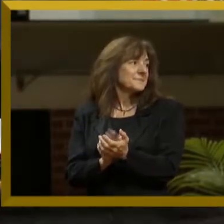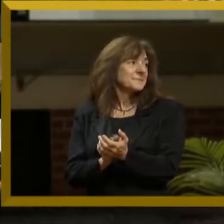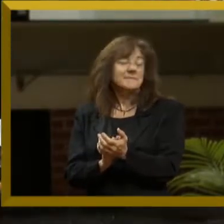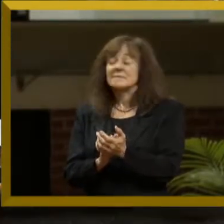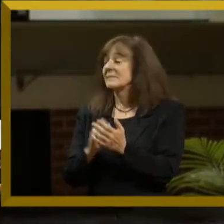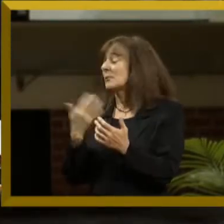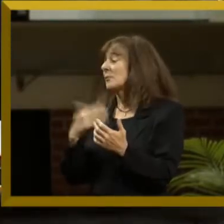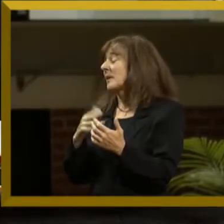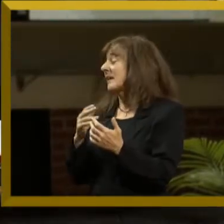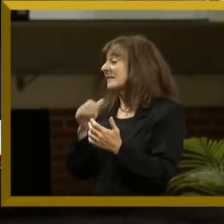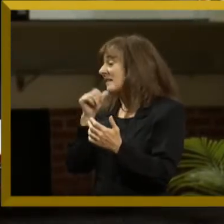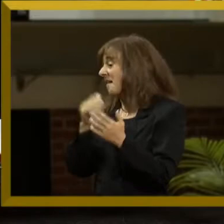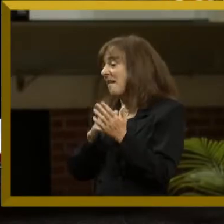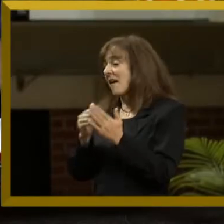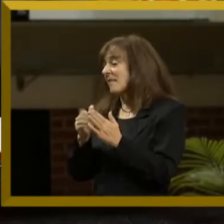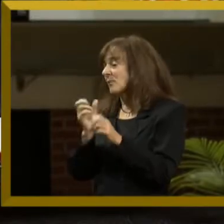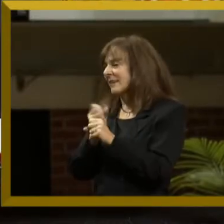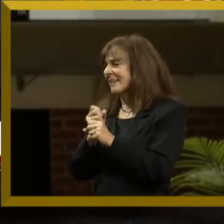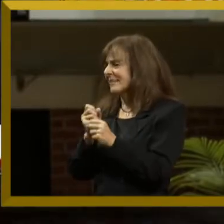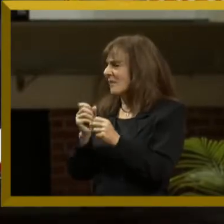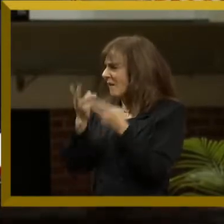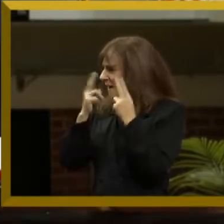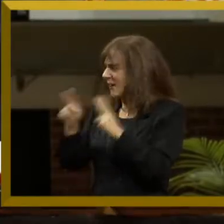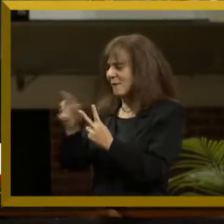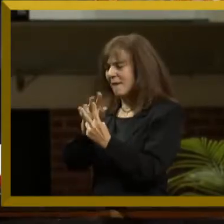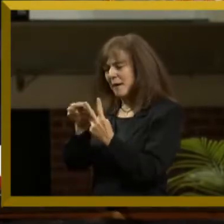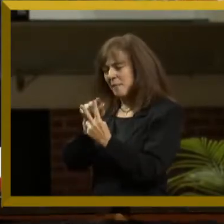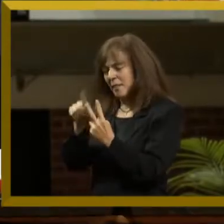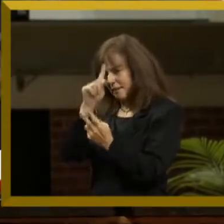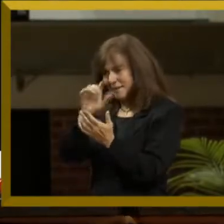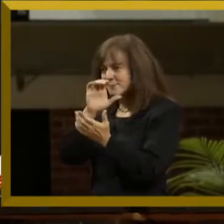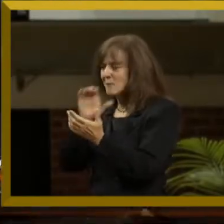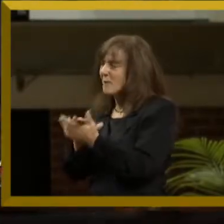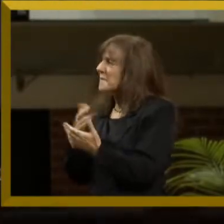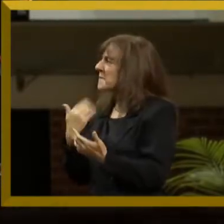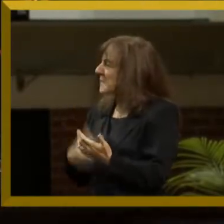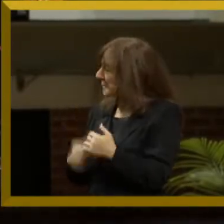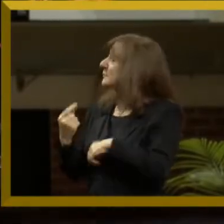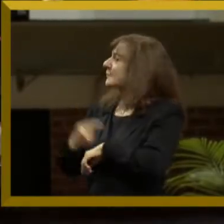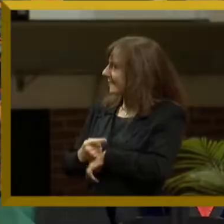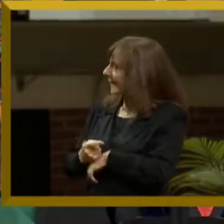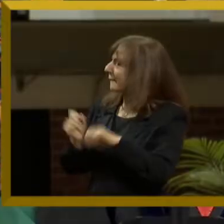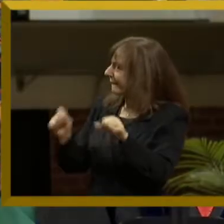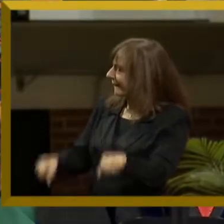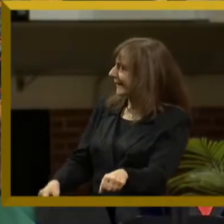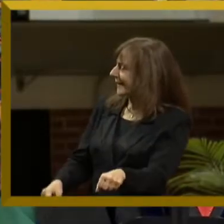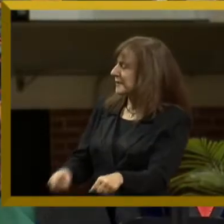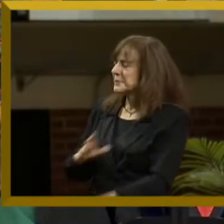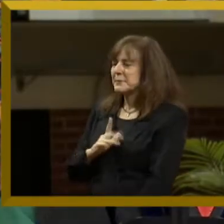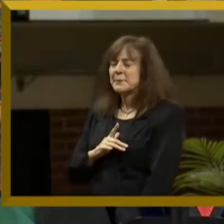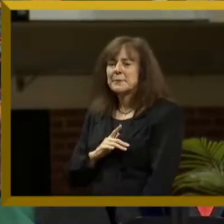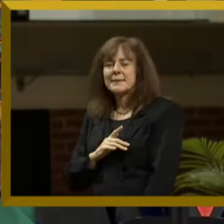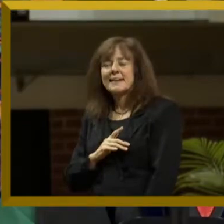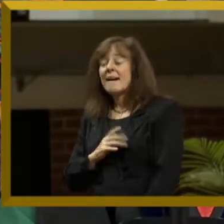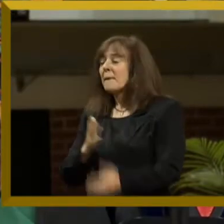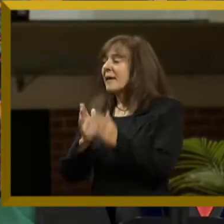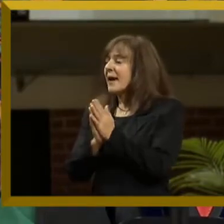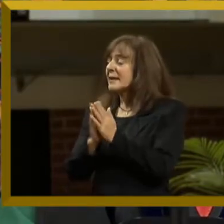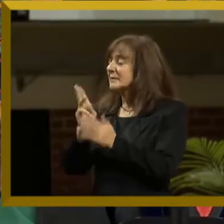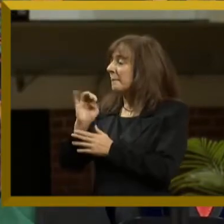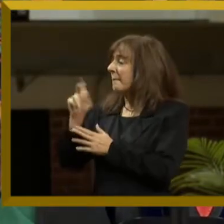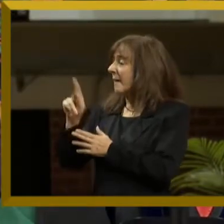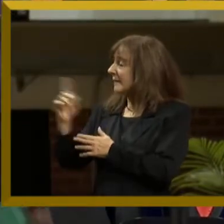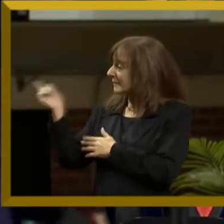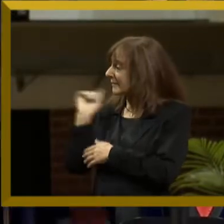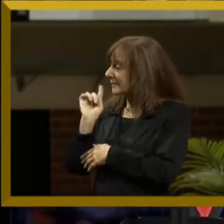It's very rare that we get to honor a couple like Ann and Mike, but we do today. So I'd like to ask Mike Greenwood to